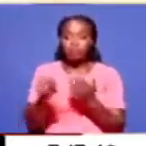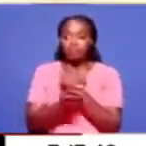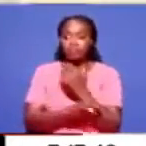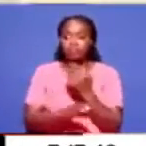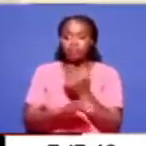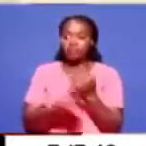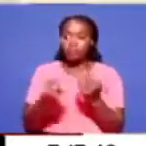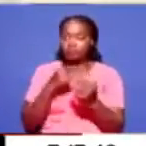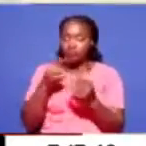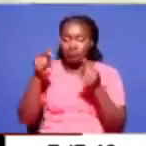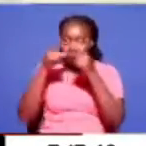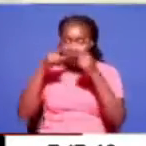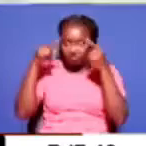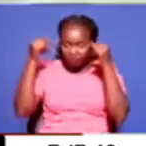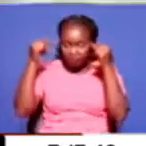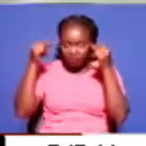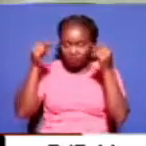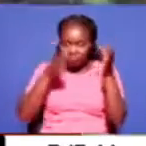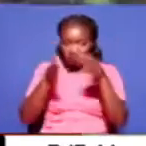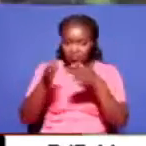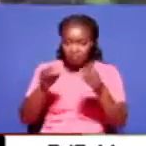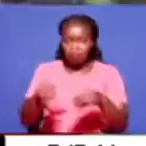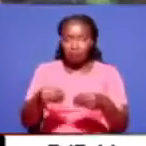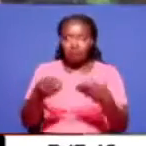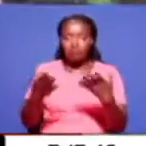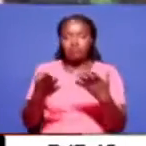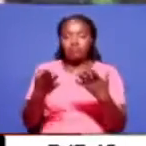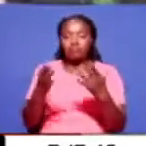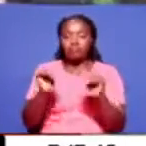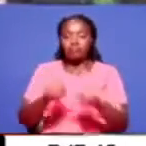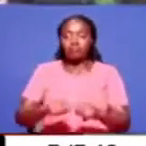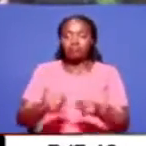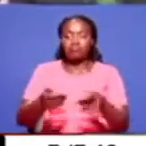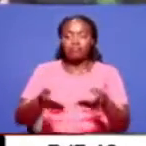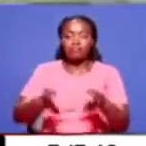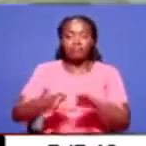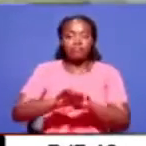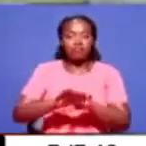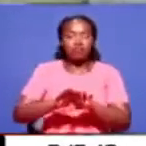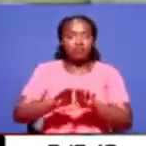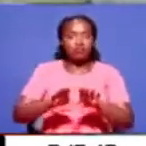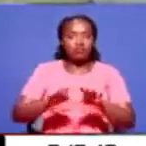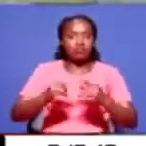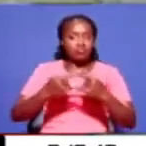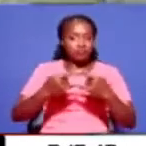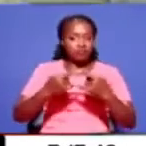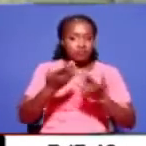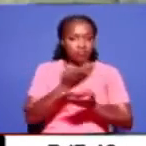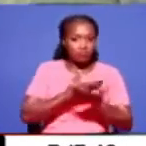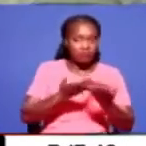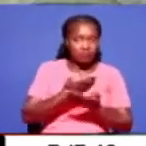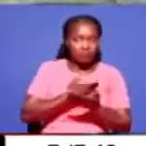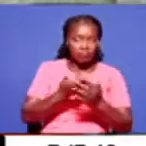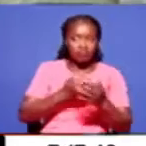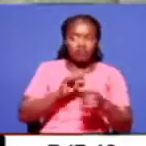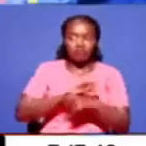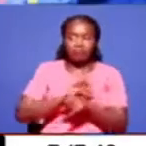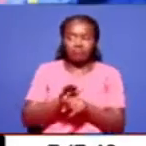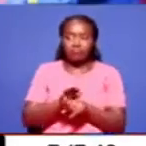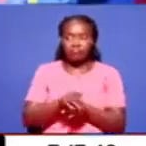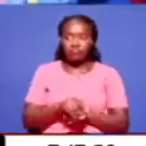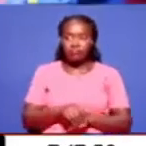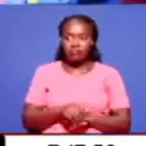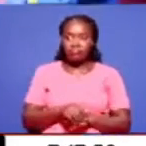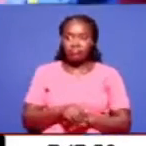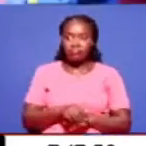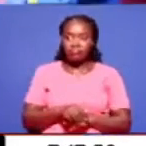akisema kuwa Japan inatoa fursa zinazoweza kuziba mapengo ya kiuchumi yaliyotokana na janga la COVID-19.